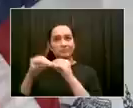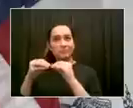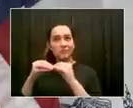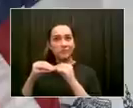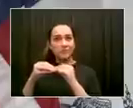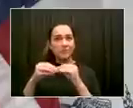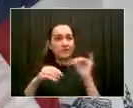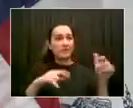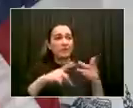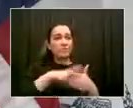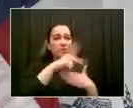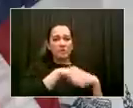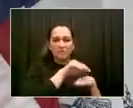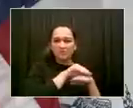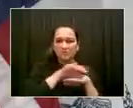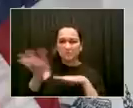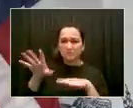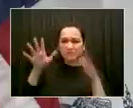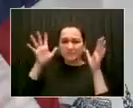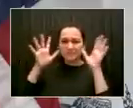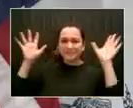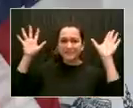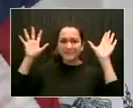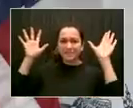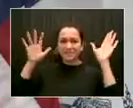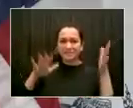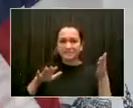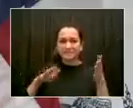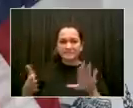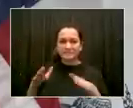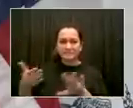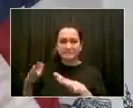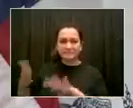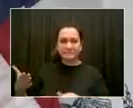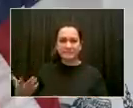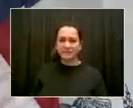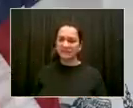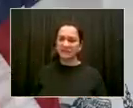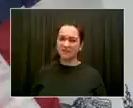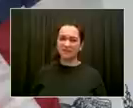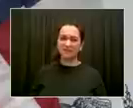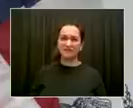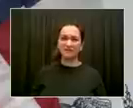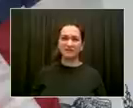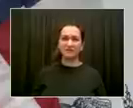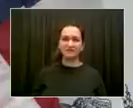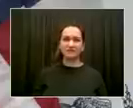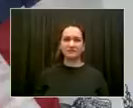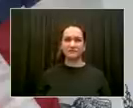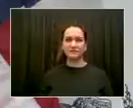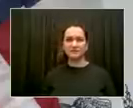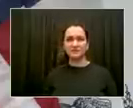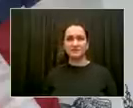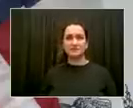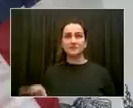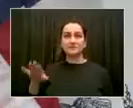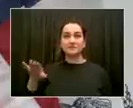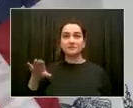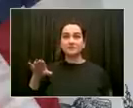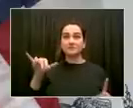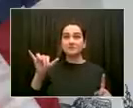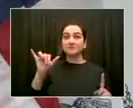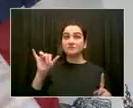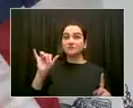Look, very quick and simple. Have not seen the report in detail. I'm certainly familiar with what we've seen over the years,